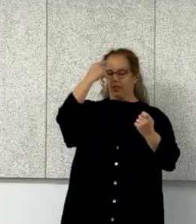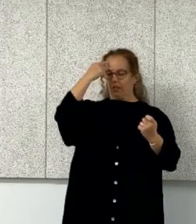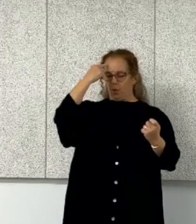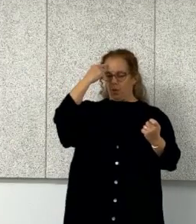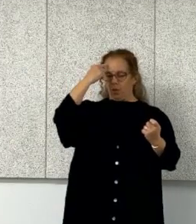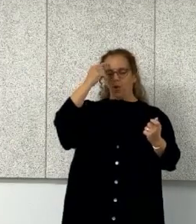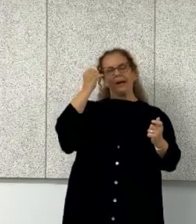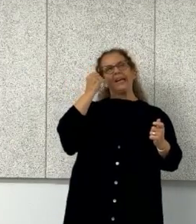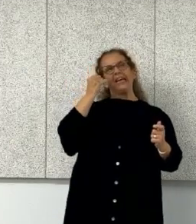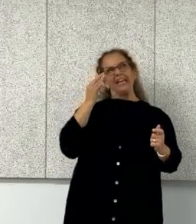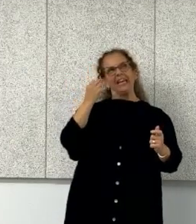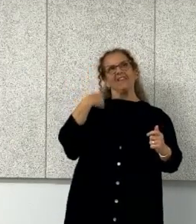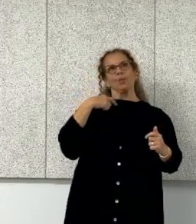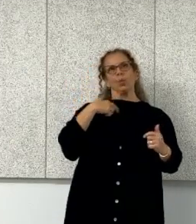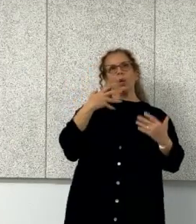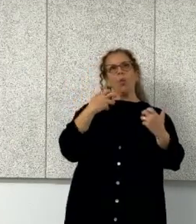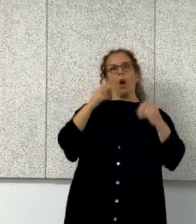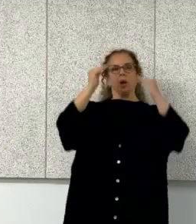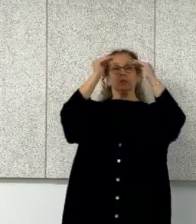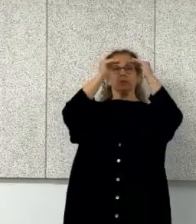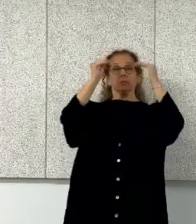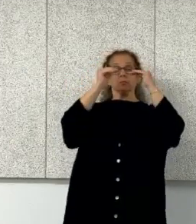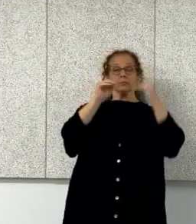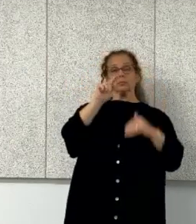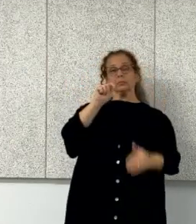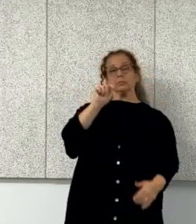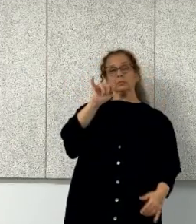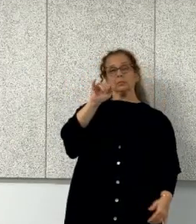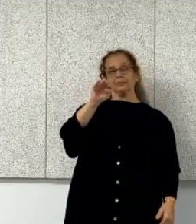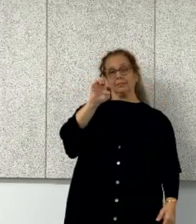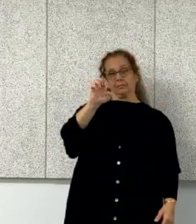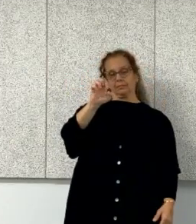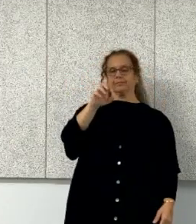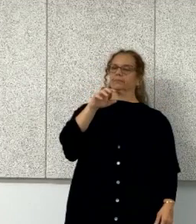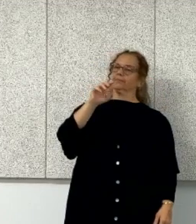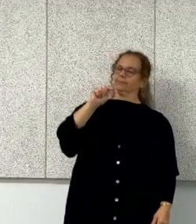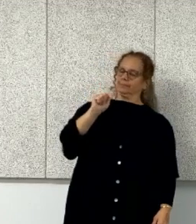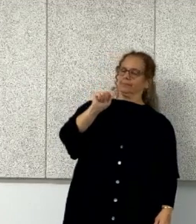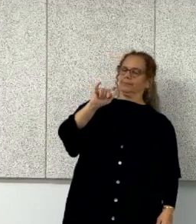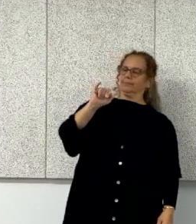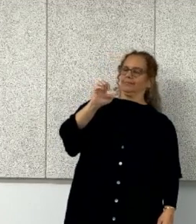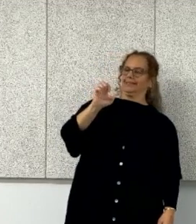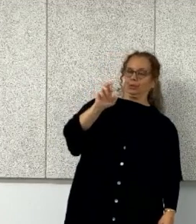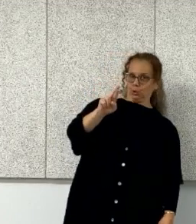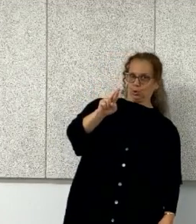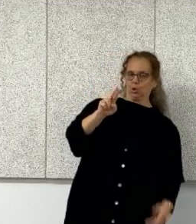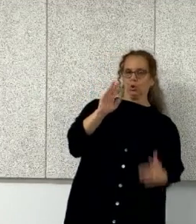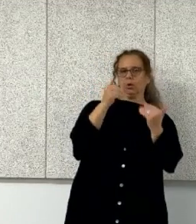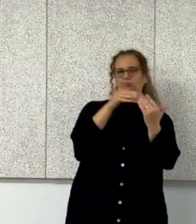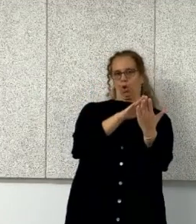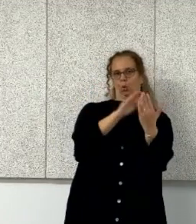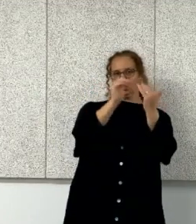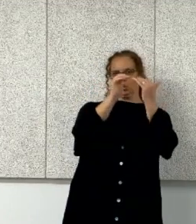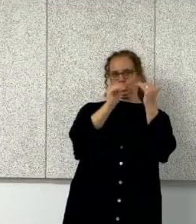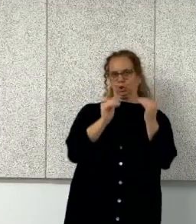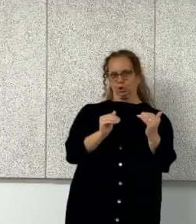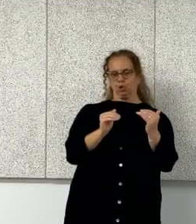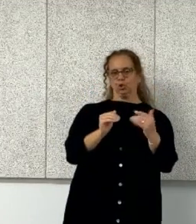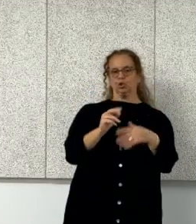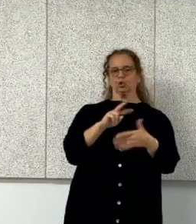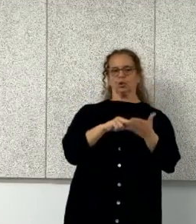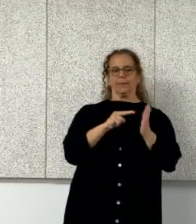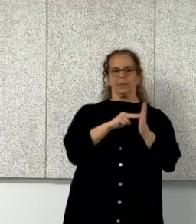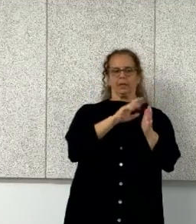if we're taking like a tiered approach on making tickets accessible to audiences, we already have this ticket subsidy initiative that kind of locks in the amount of